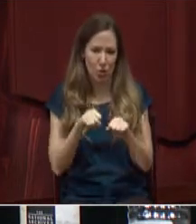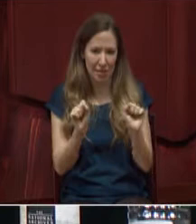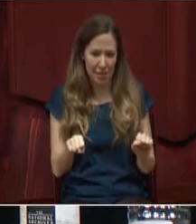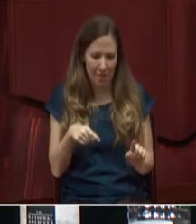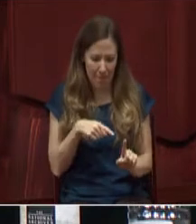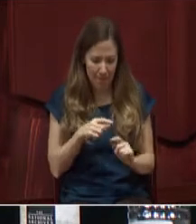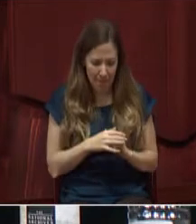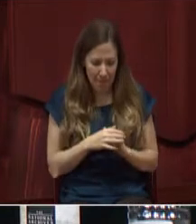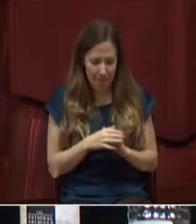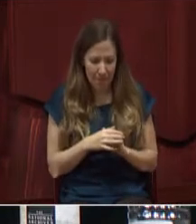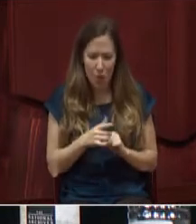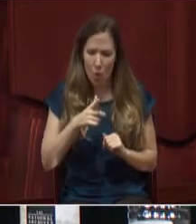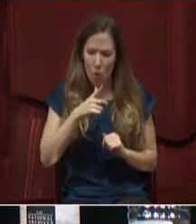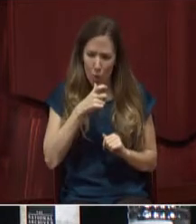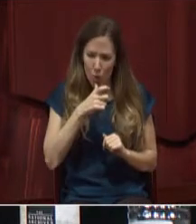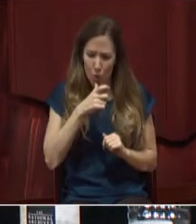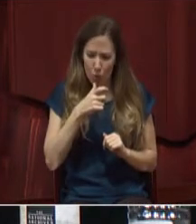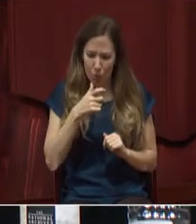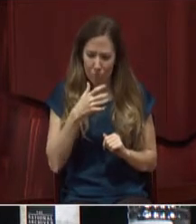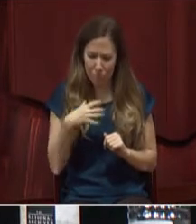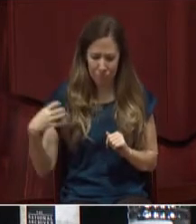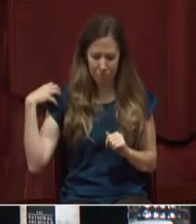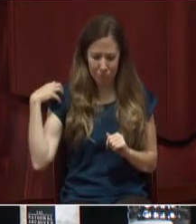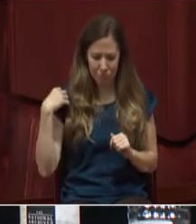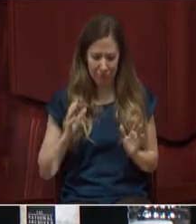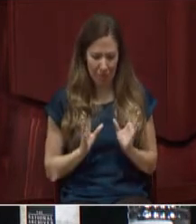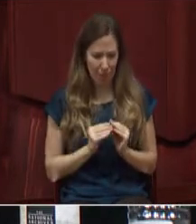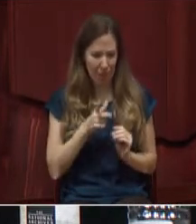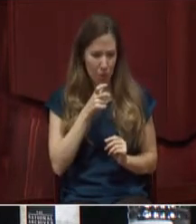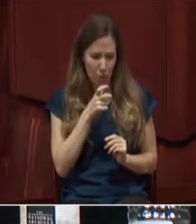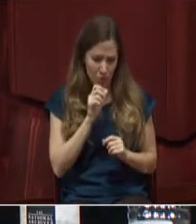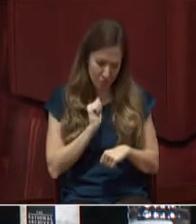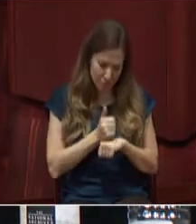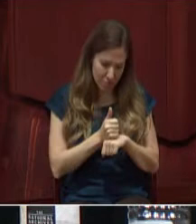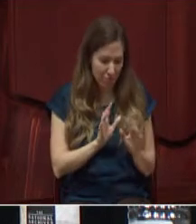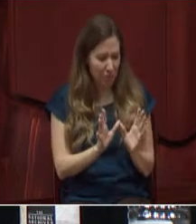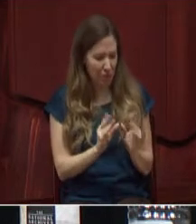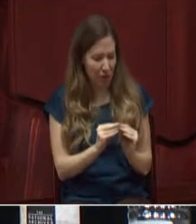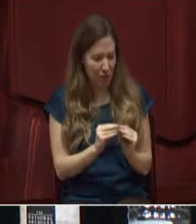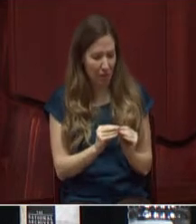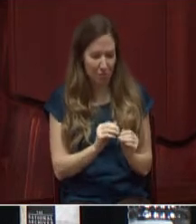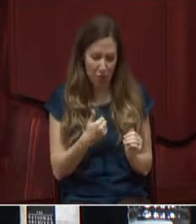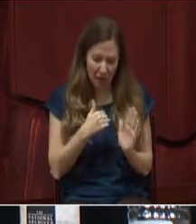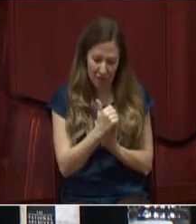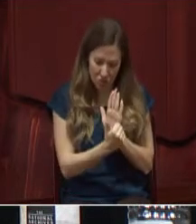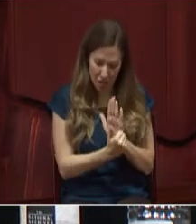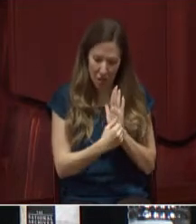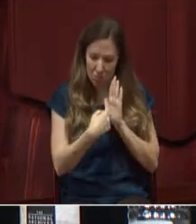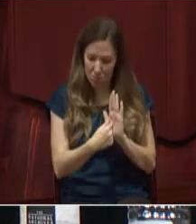looking at is who chairs the committees. If you chair a committee, you set the agenda, you run the show, you make sure how it's